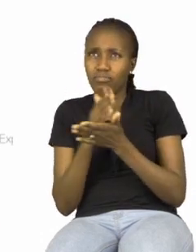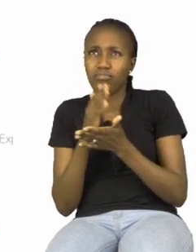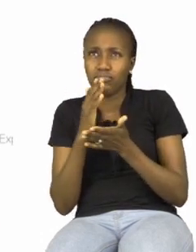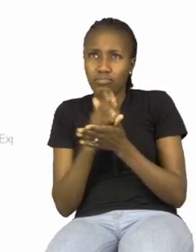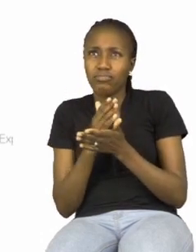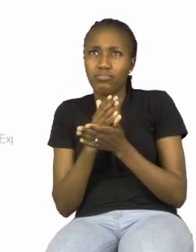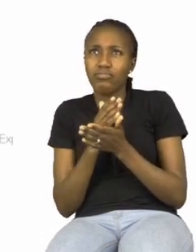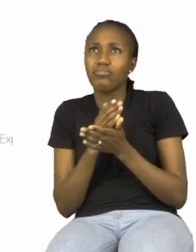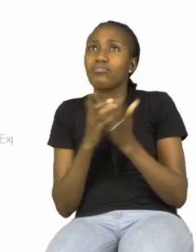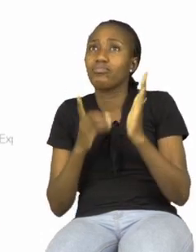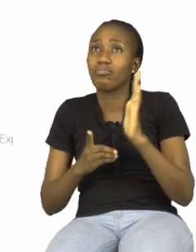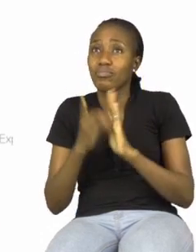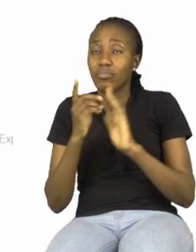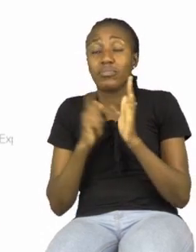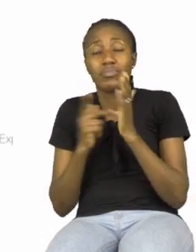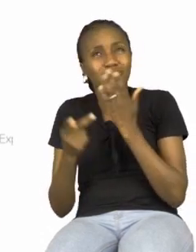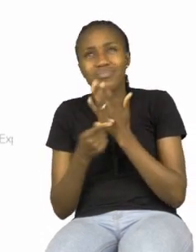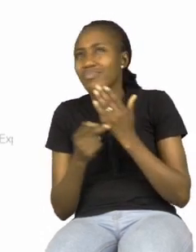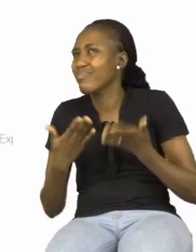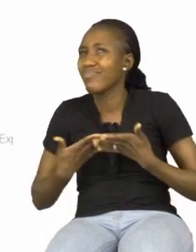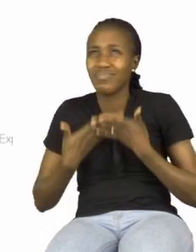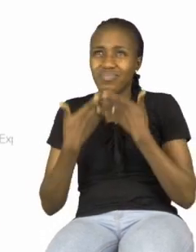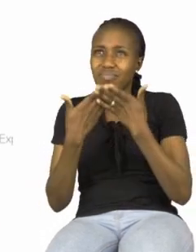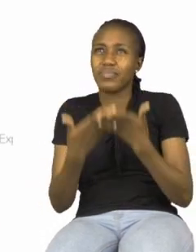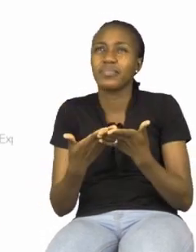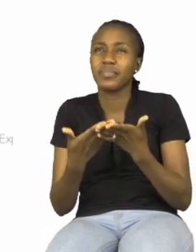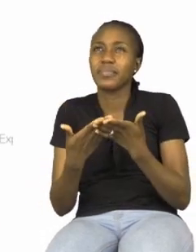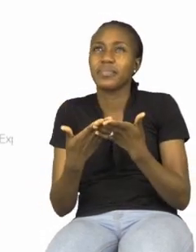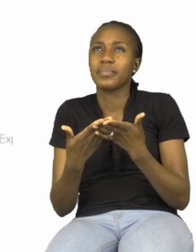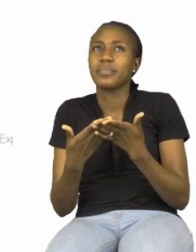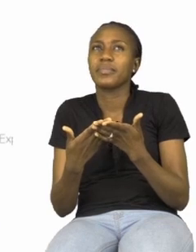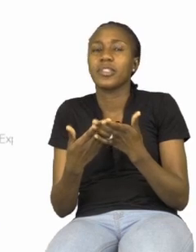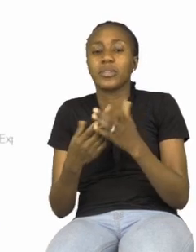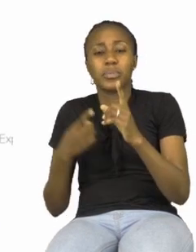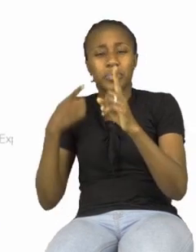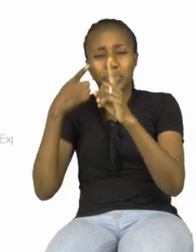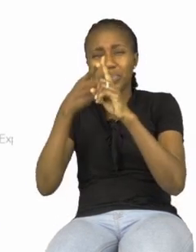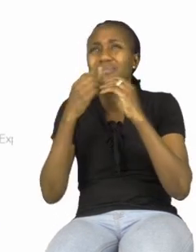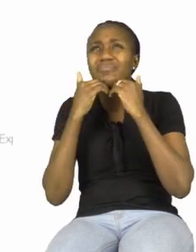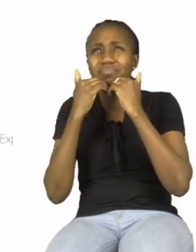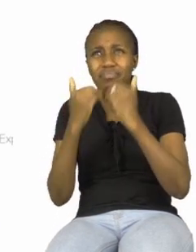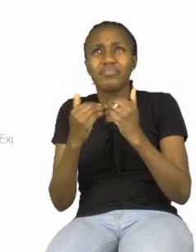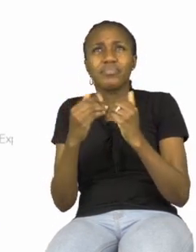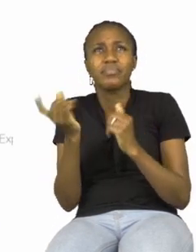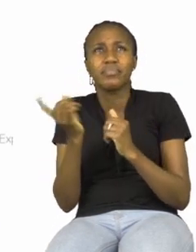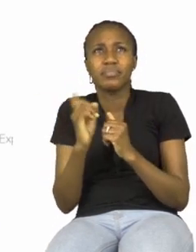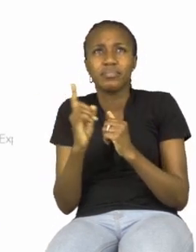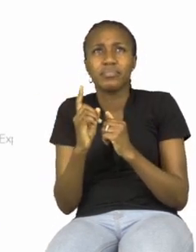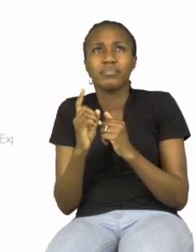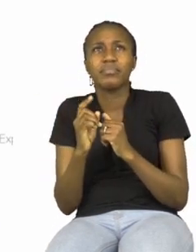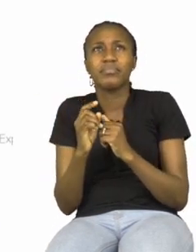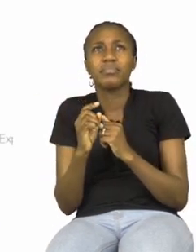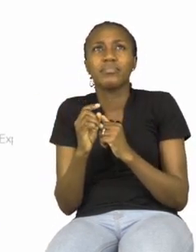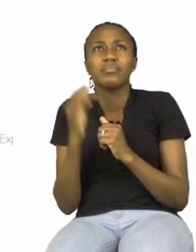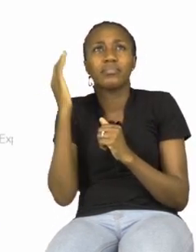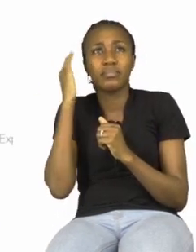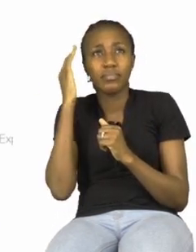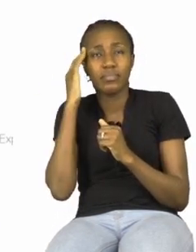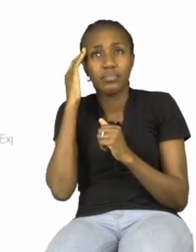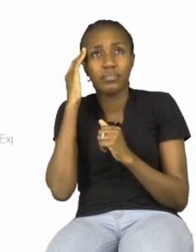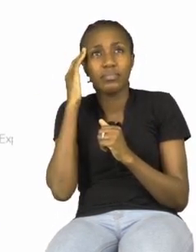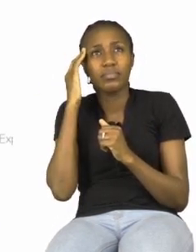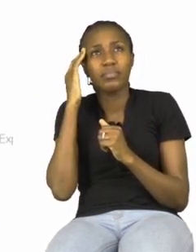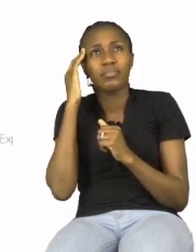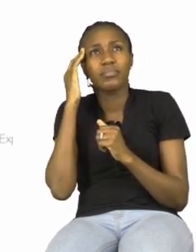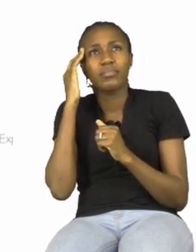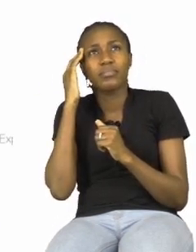development programs that has been running. But the priorities there, recently, I know K5 has been doing great development for Namibia as well